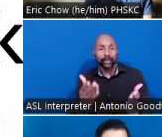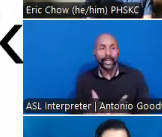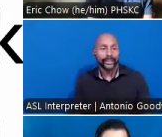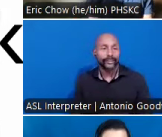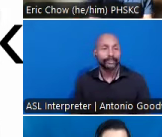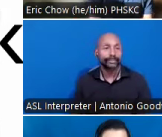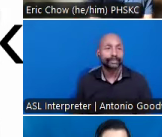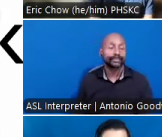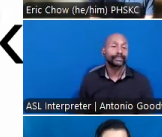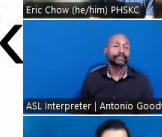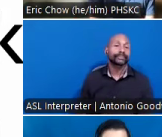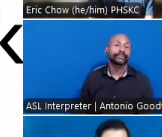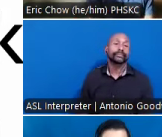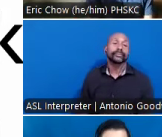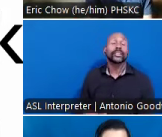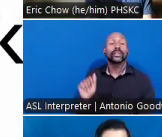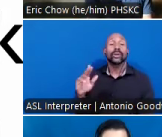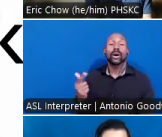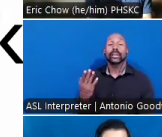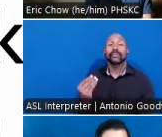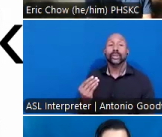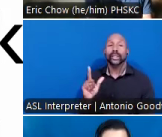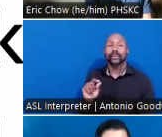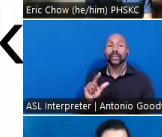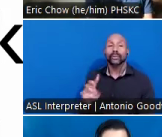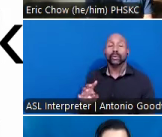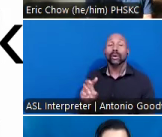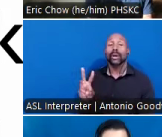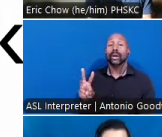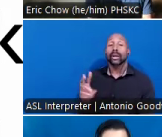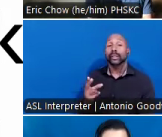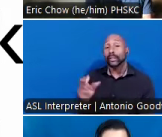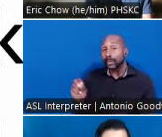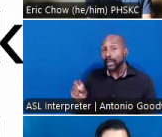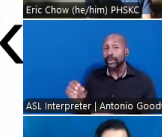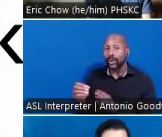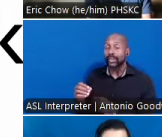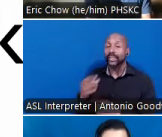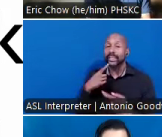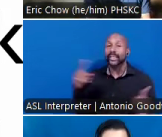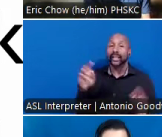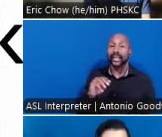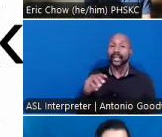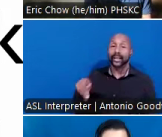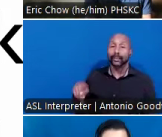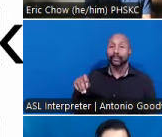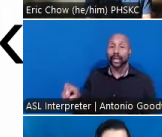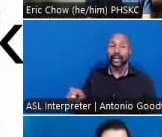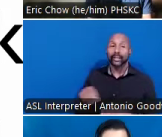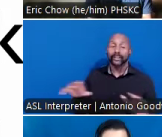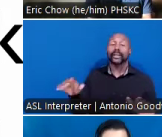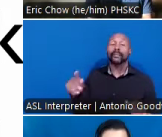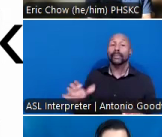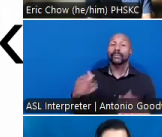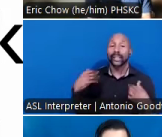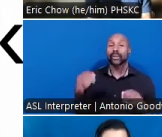14, 2024, the WHO declared Mpox outbreak a public health emergency of international concern once